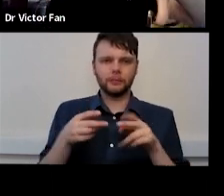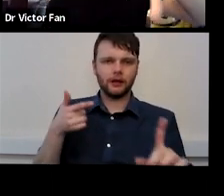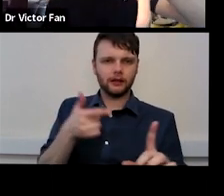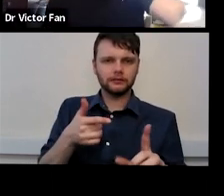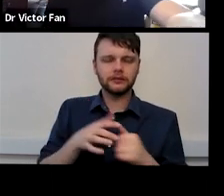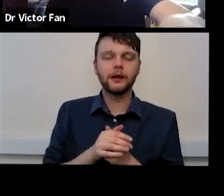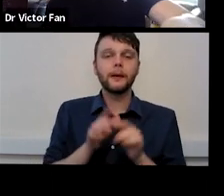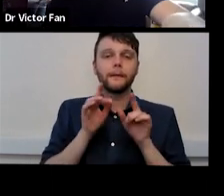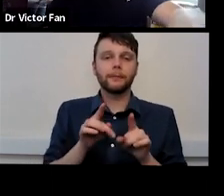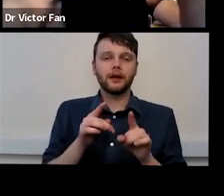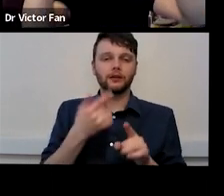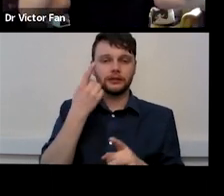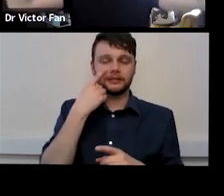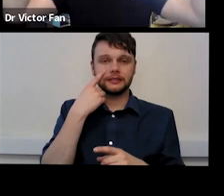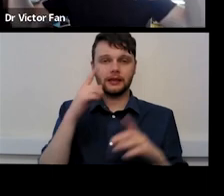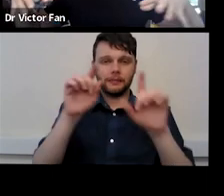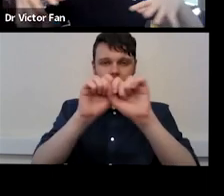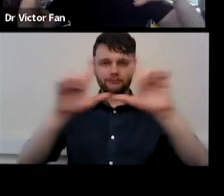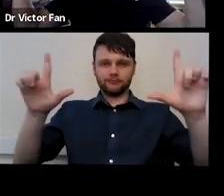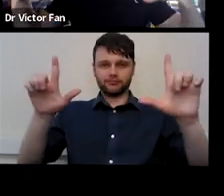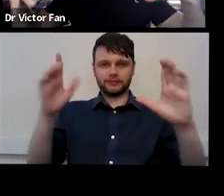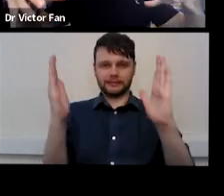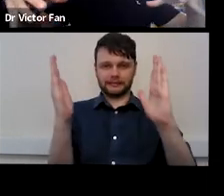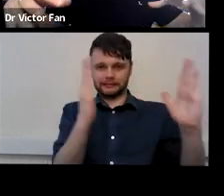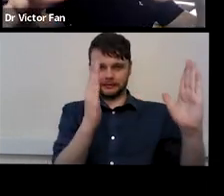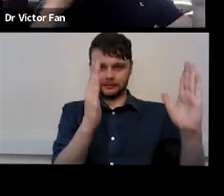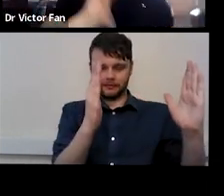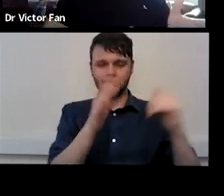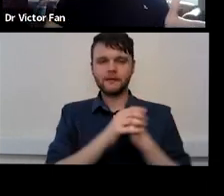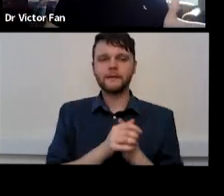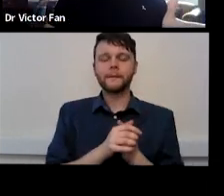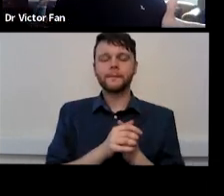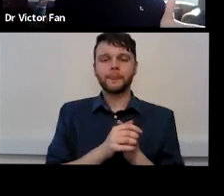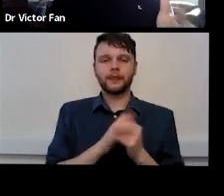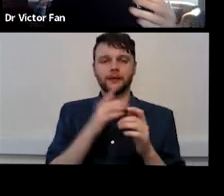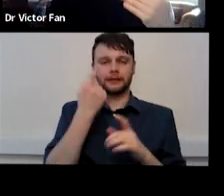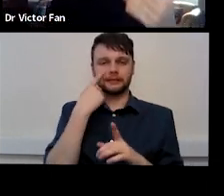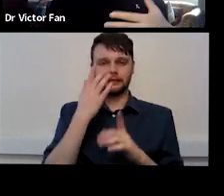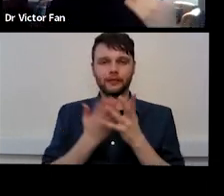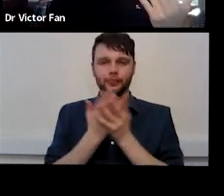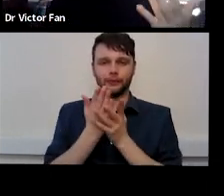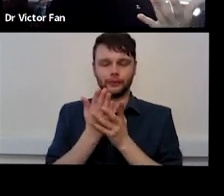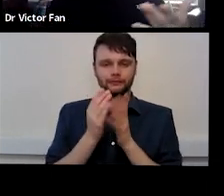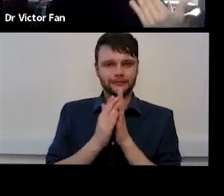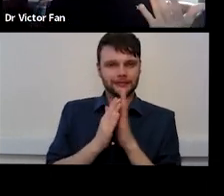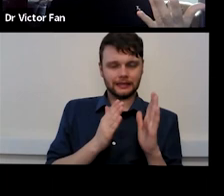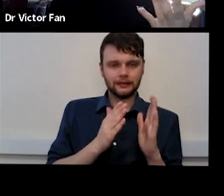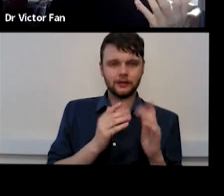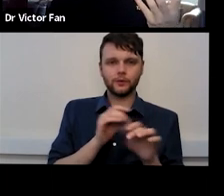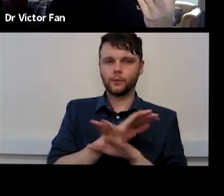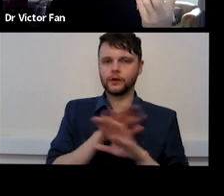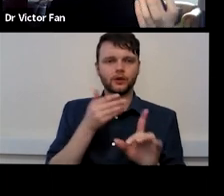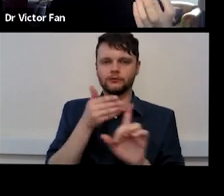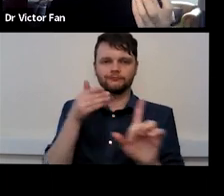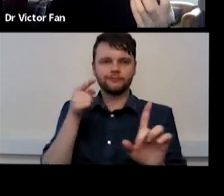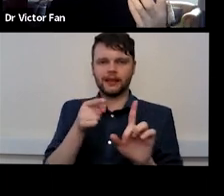by decentering the long shot, the action of long shot on the side, we won't notice